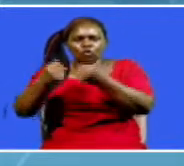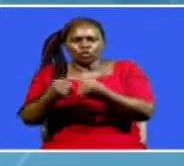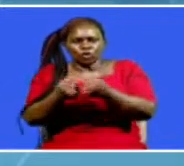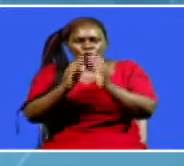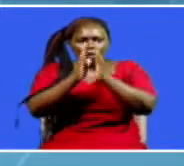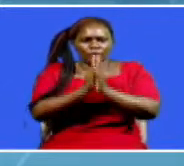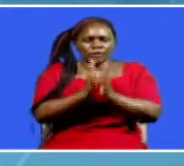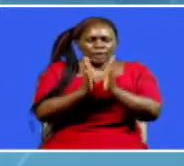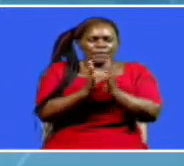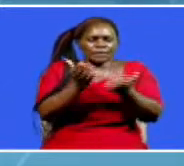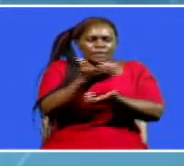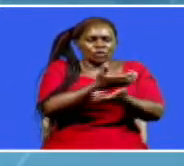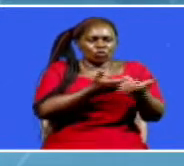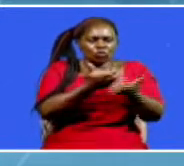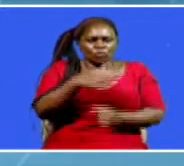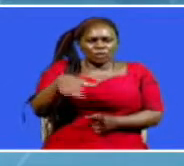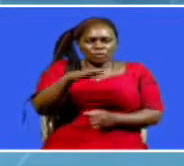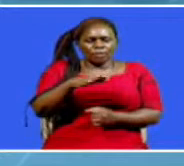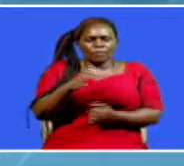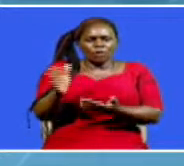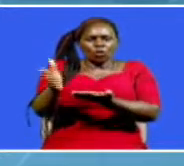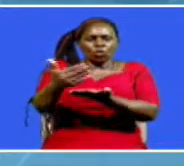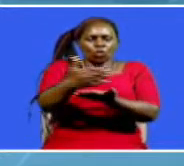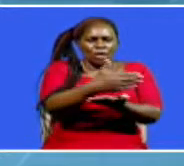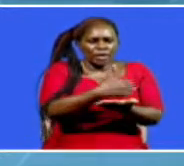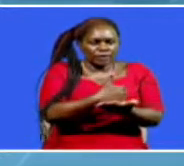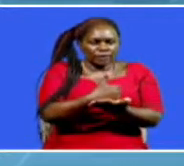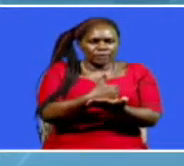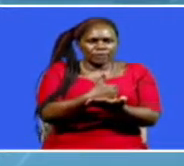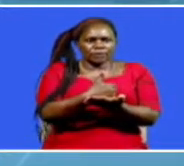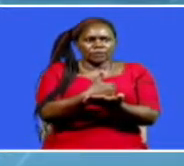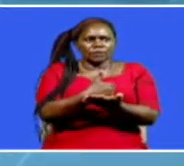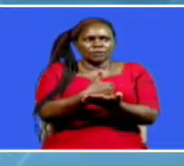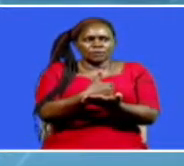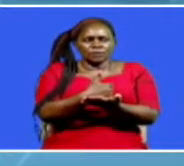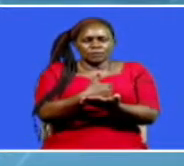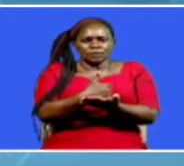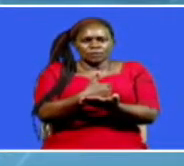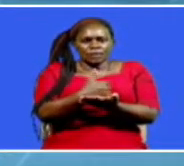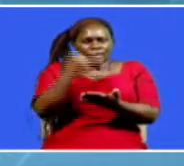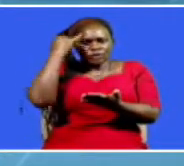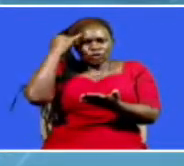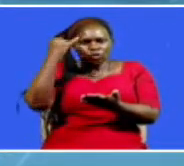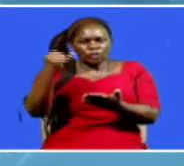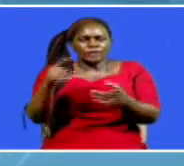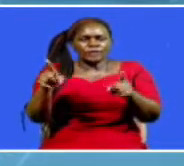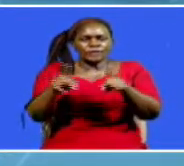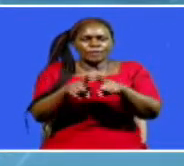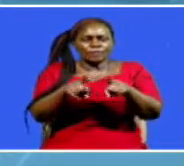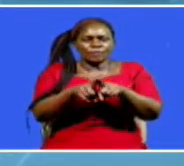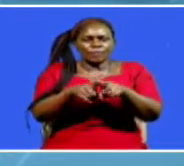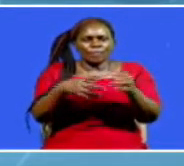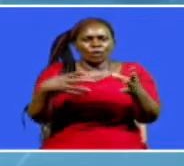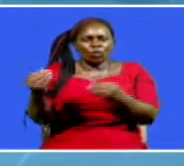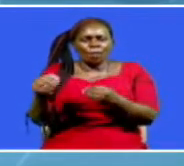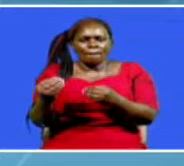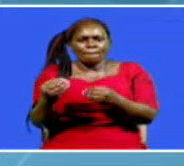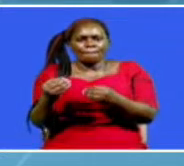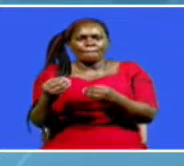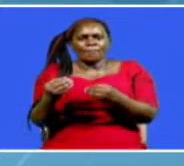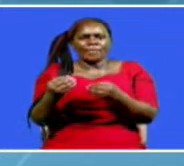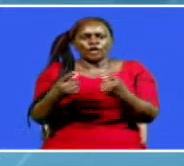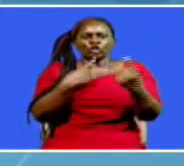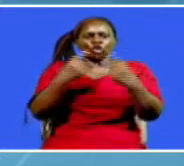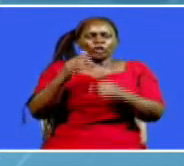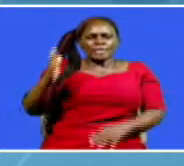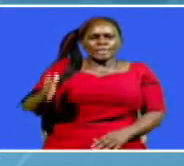religious, and economic domains in the collective rejection of violent extremism ideologies and locals and goals. Sorry for that. Now,